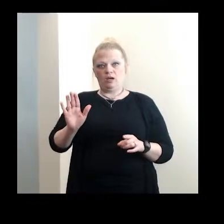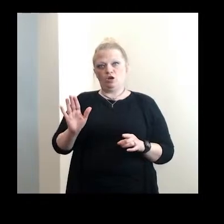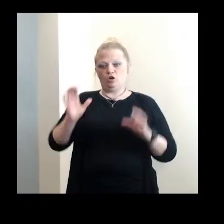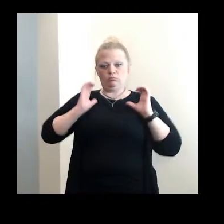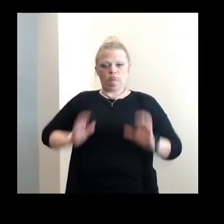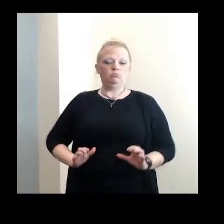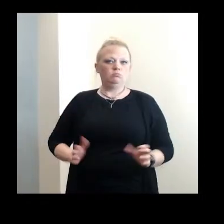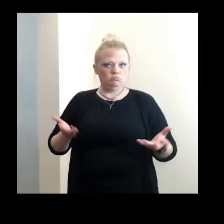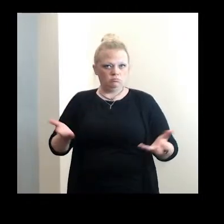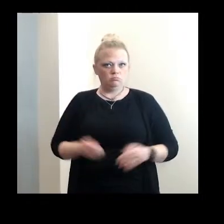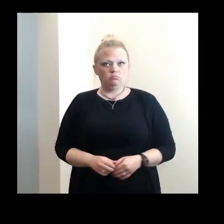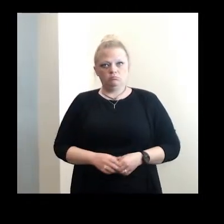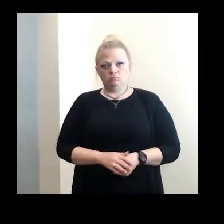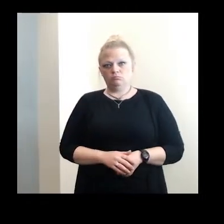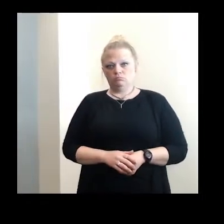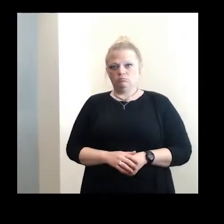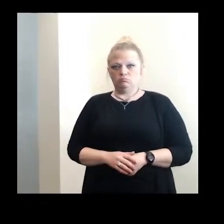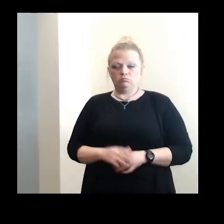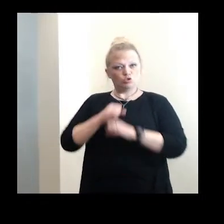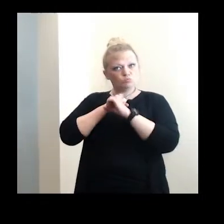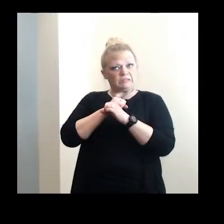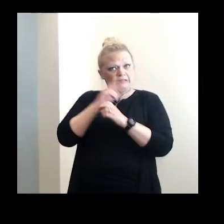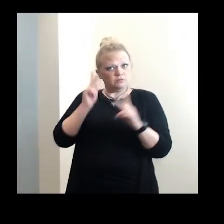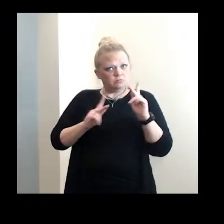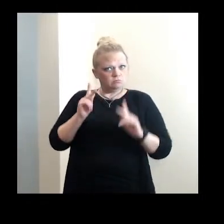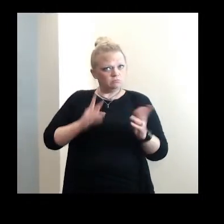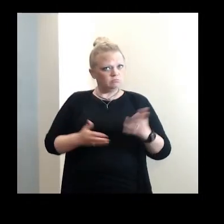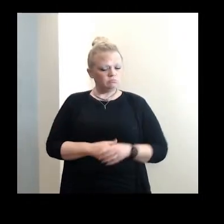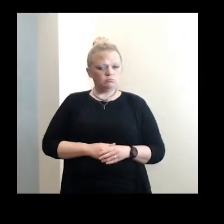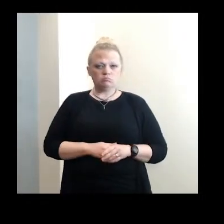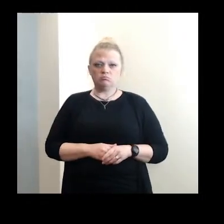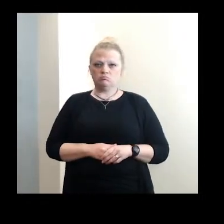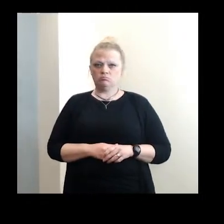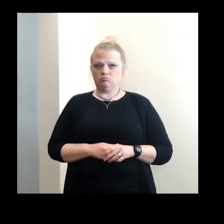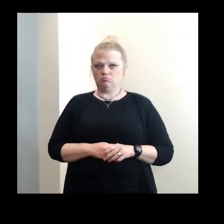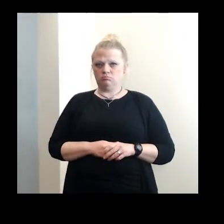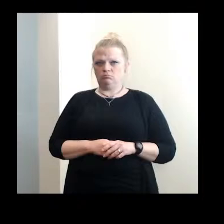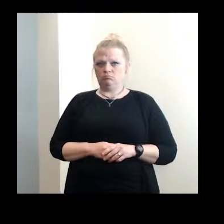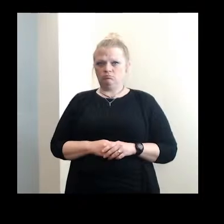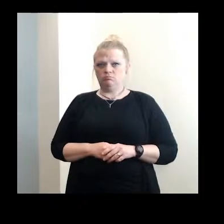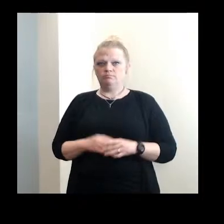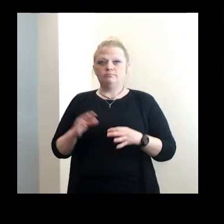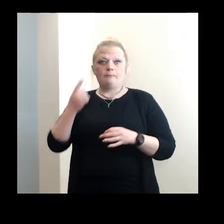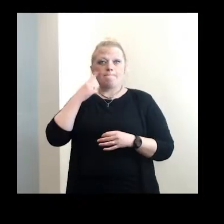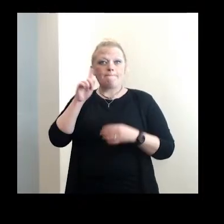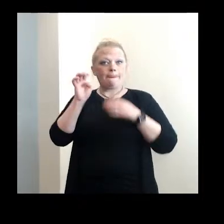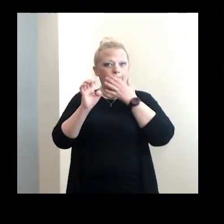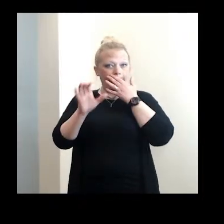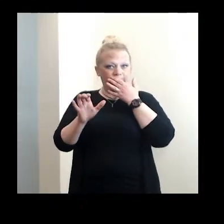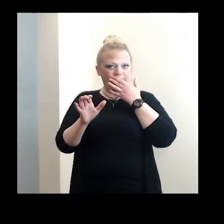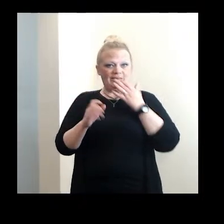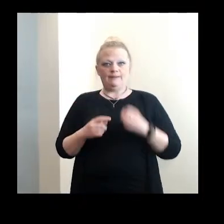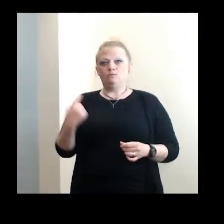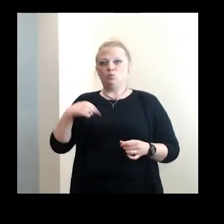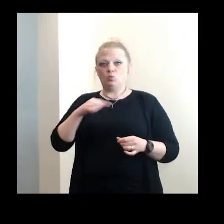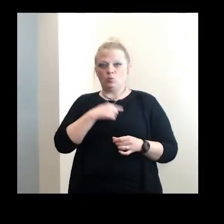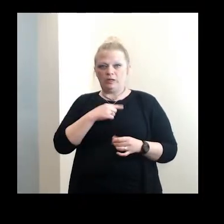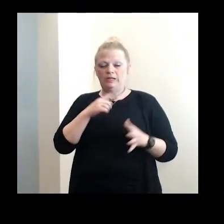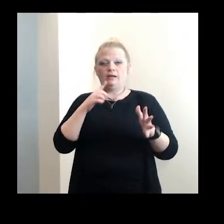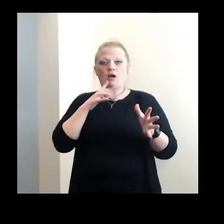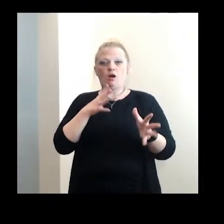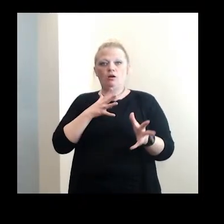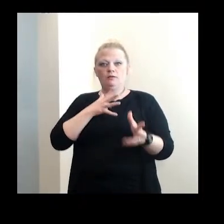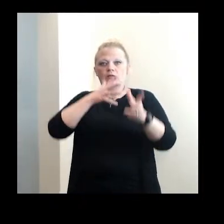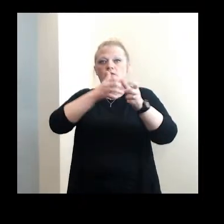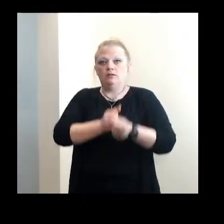and invitees. That's to protect individuals. Now, as it pertains to Erie County, we are updating our mask and social